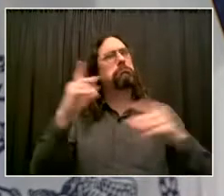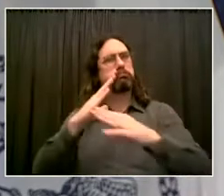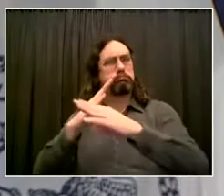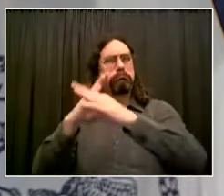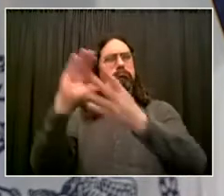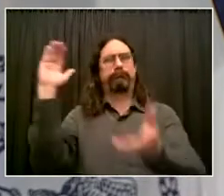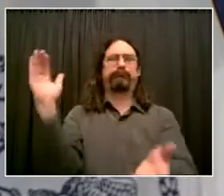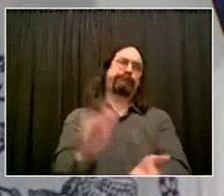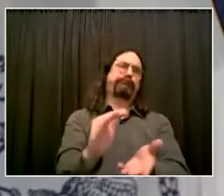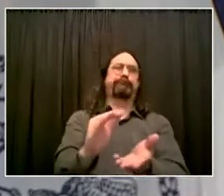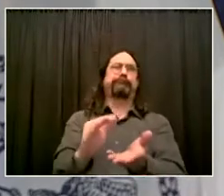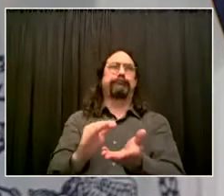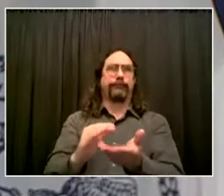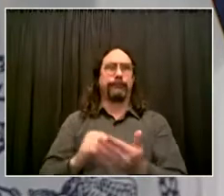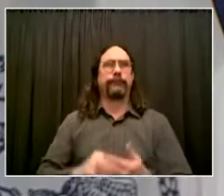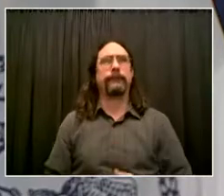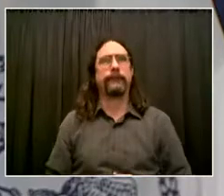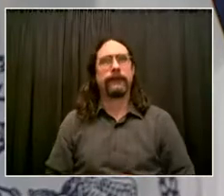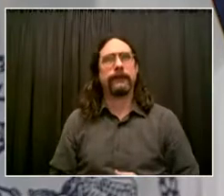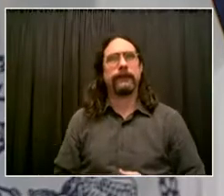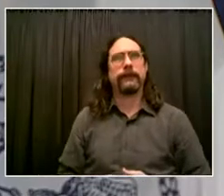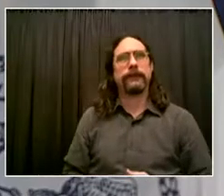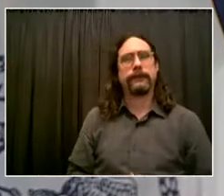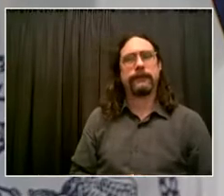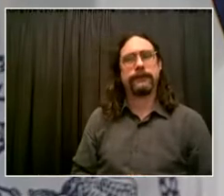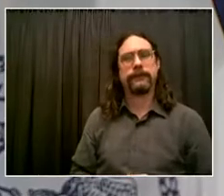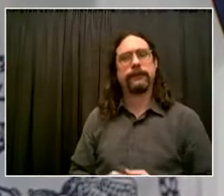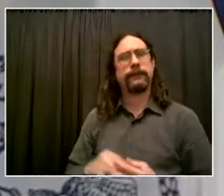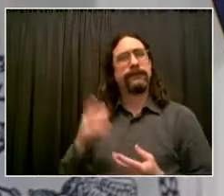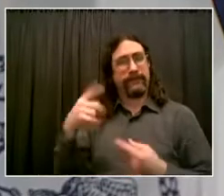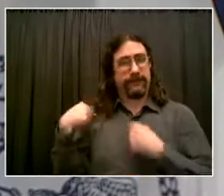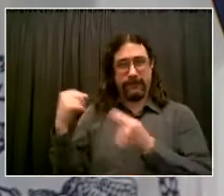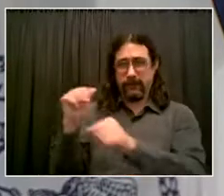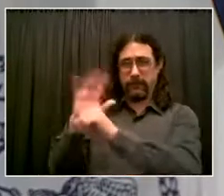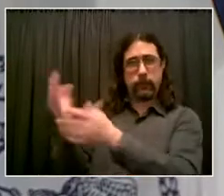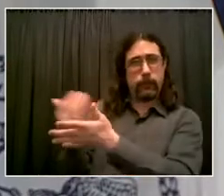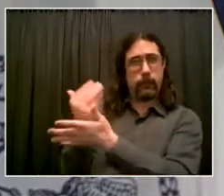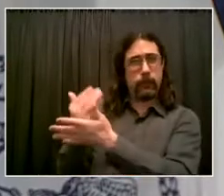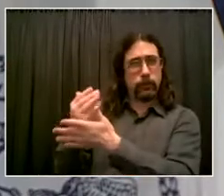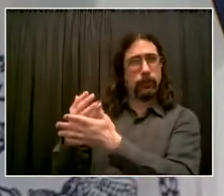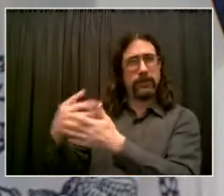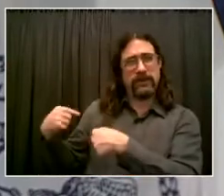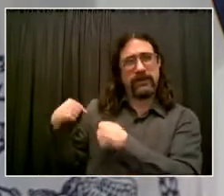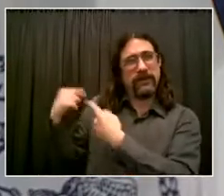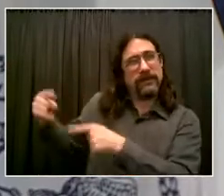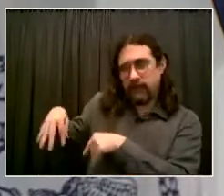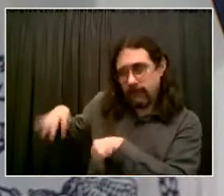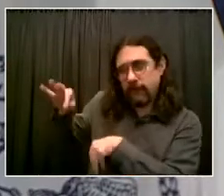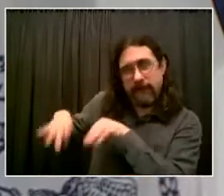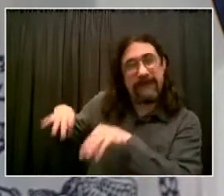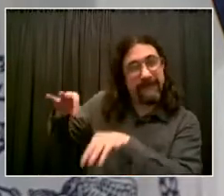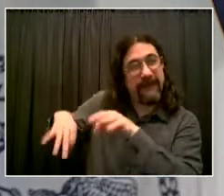adjusting as we get more information and talking about it as we get more information. With that, let me turn to Dr. Choksi first.